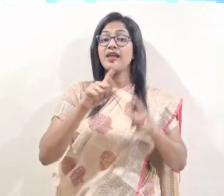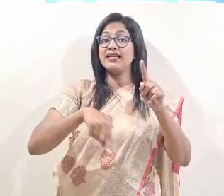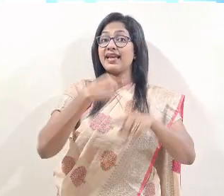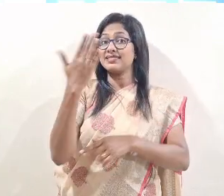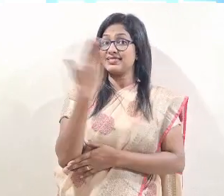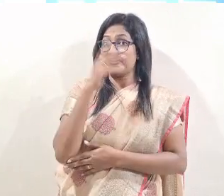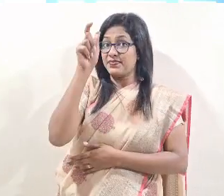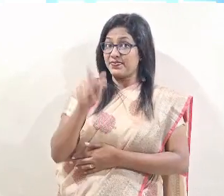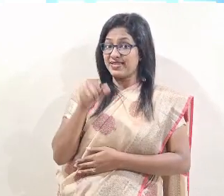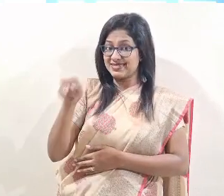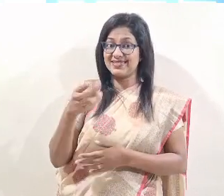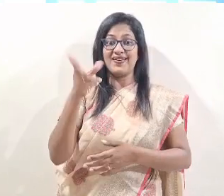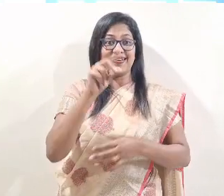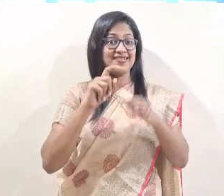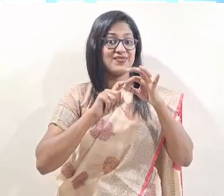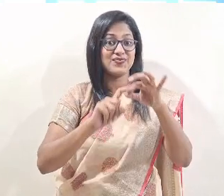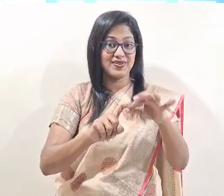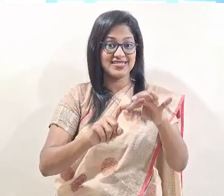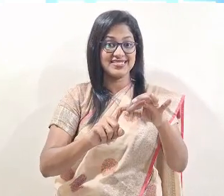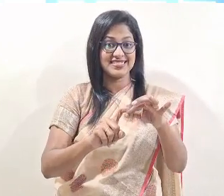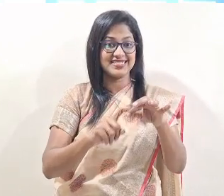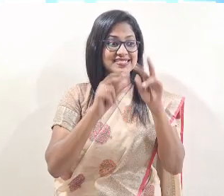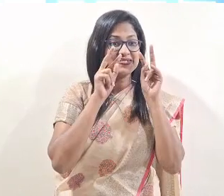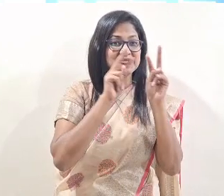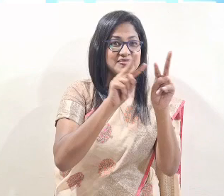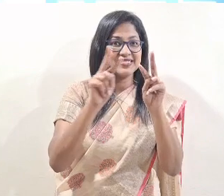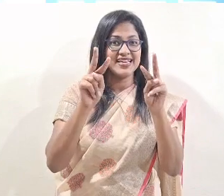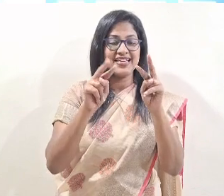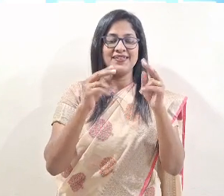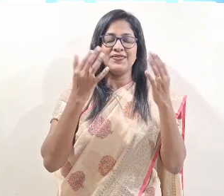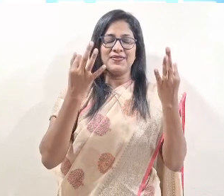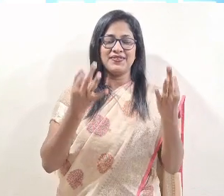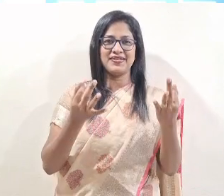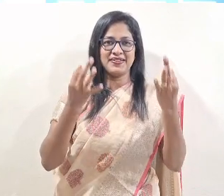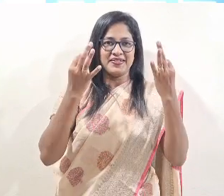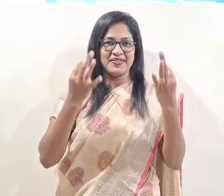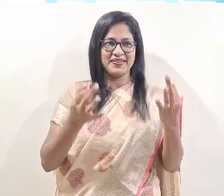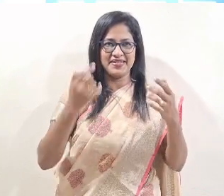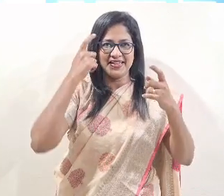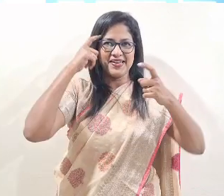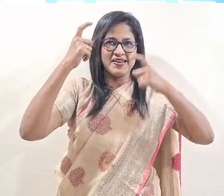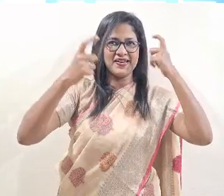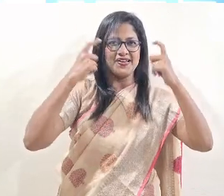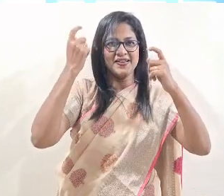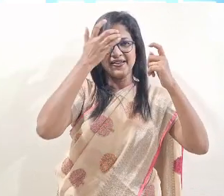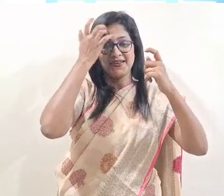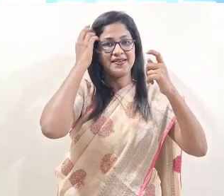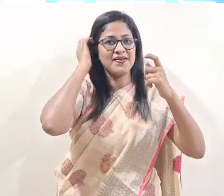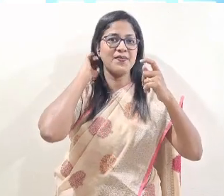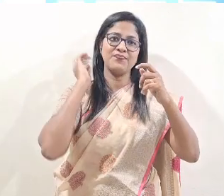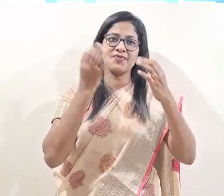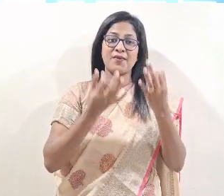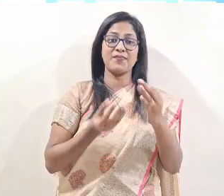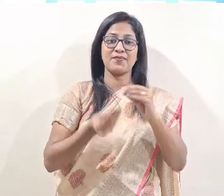next speaker, another question. I can already see some people meditating, so they can actually think more on the